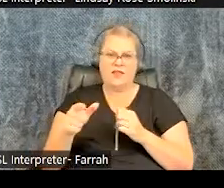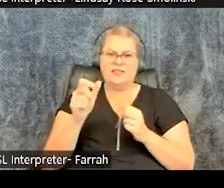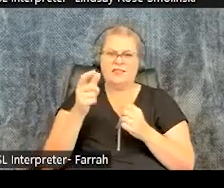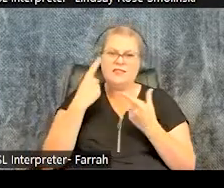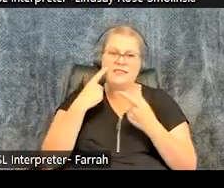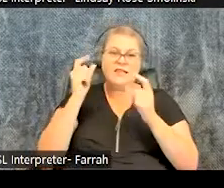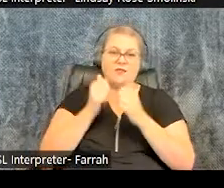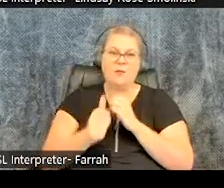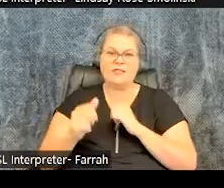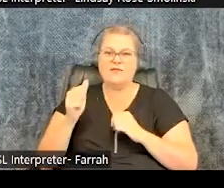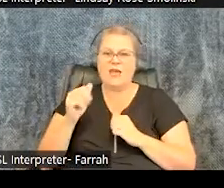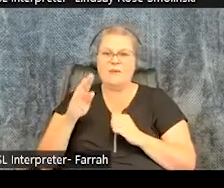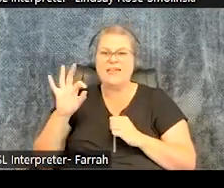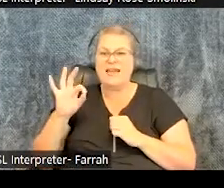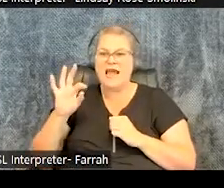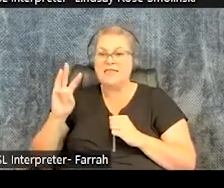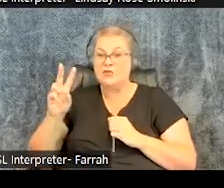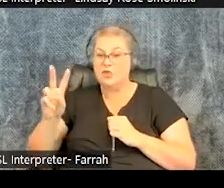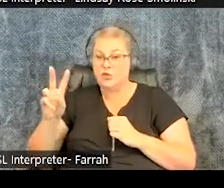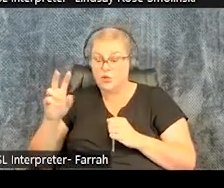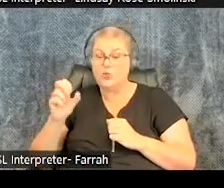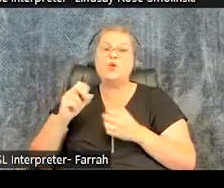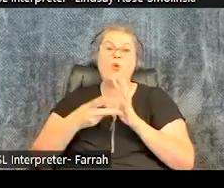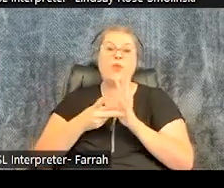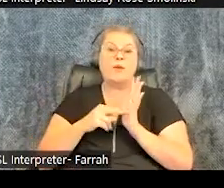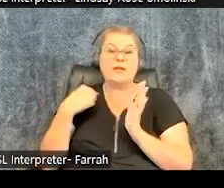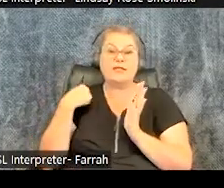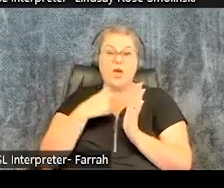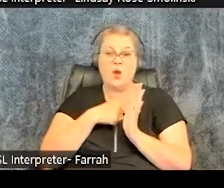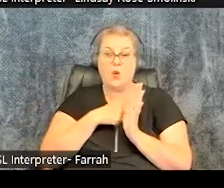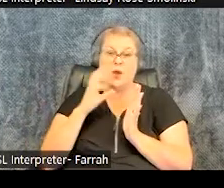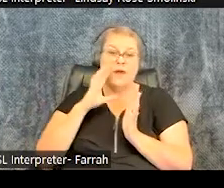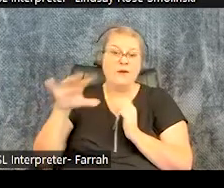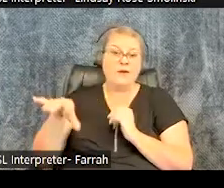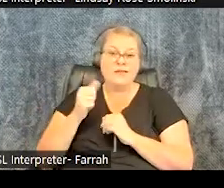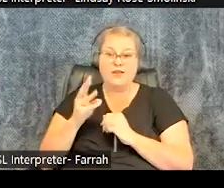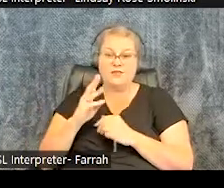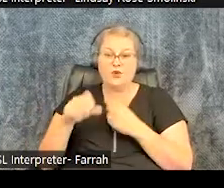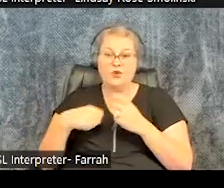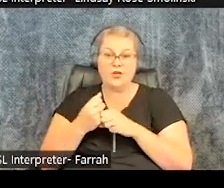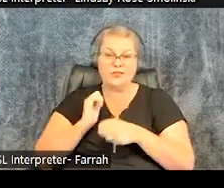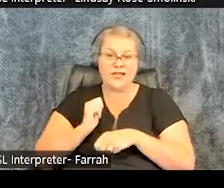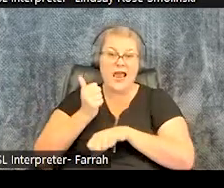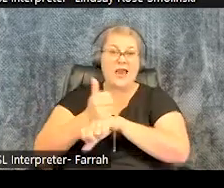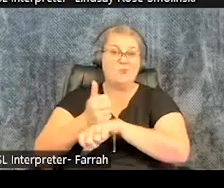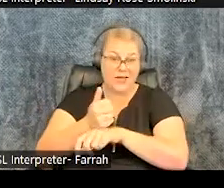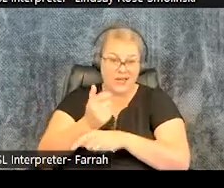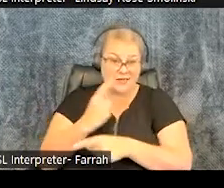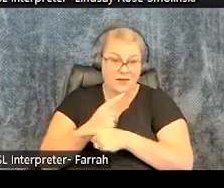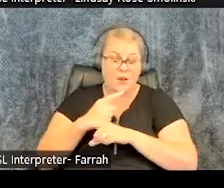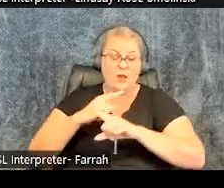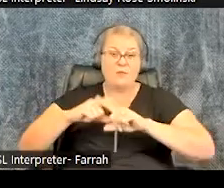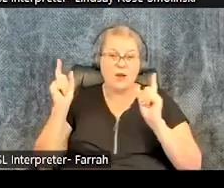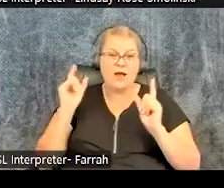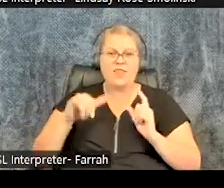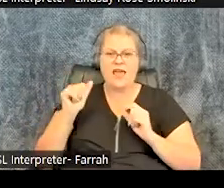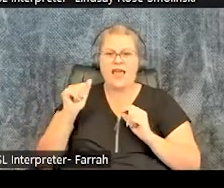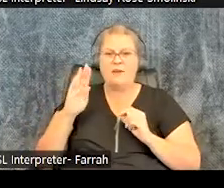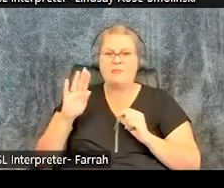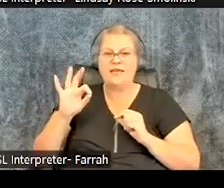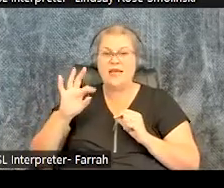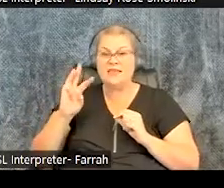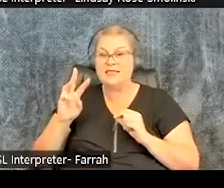962. That means that it's going to take a couple years to get in place, right? But that AB 962